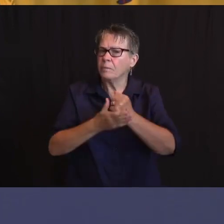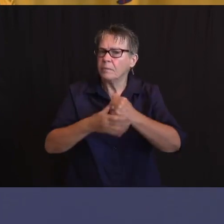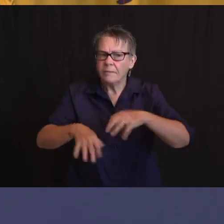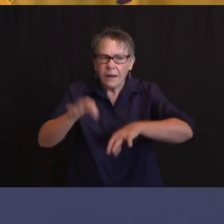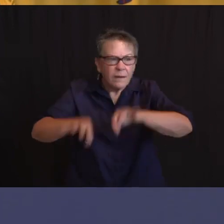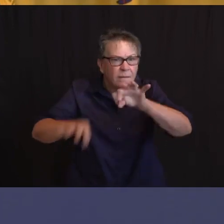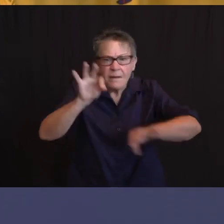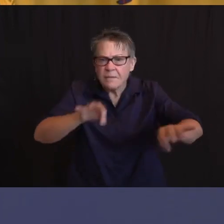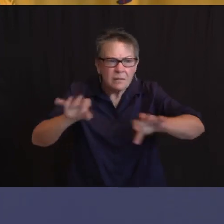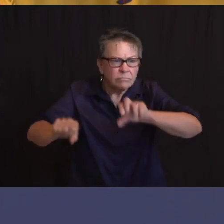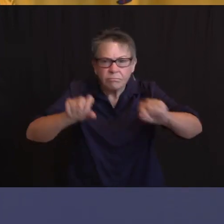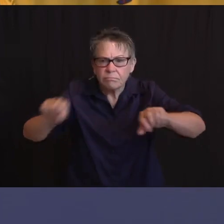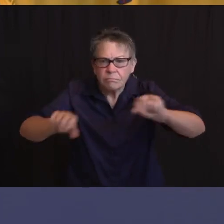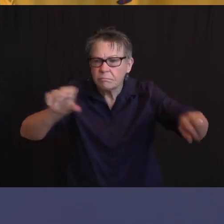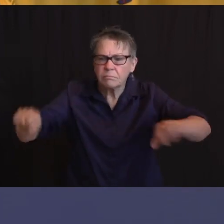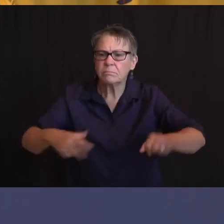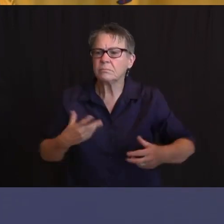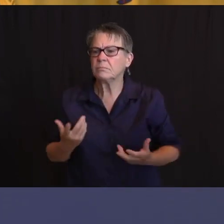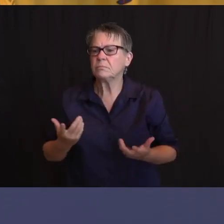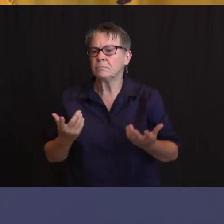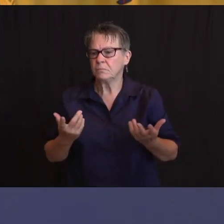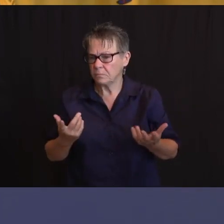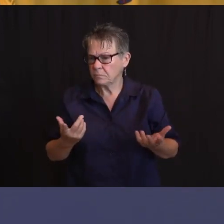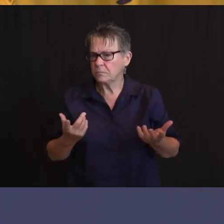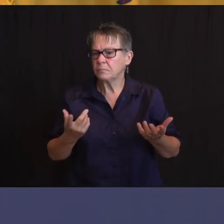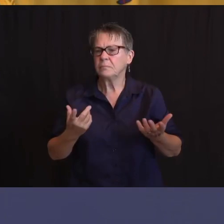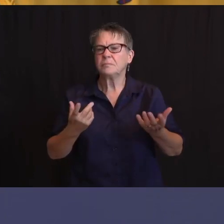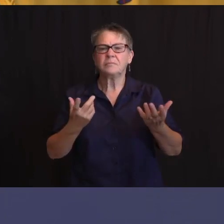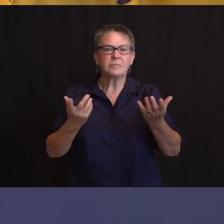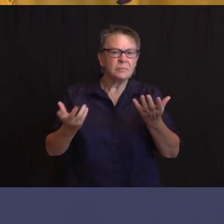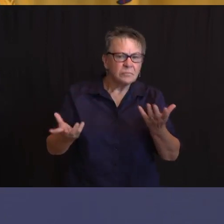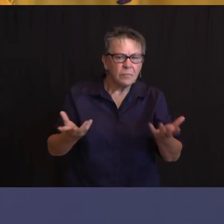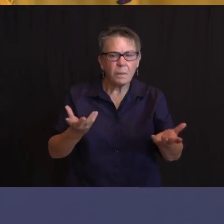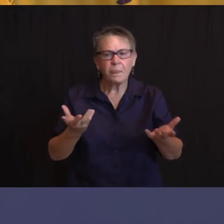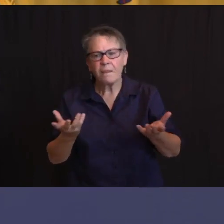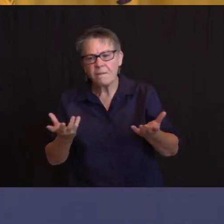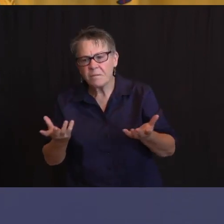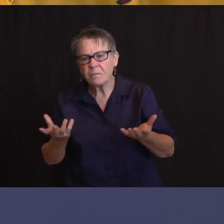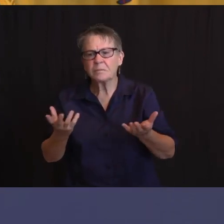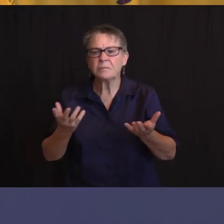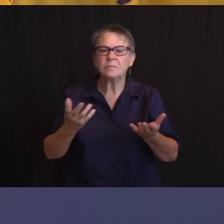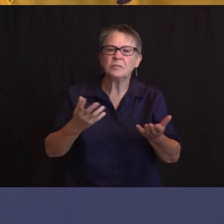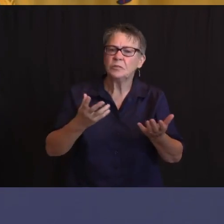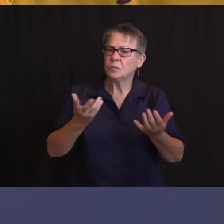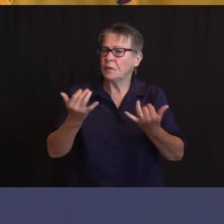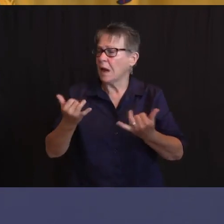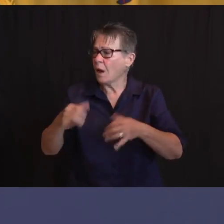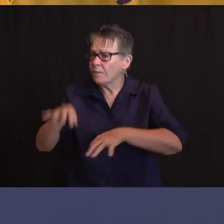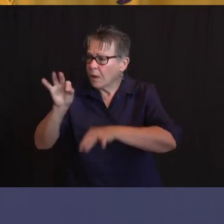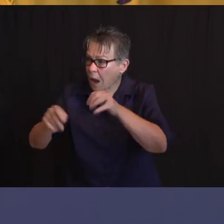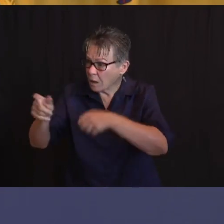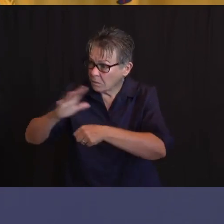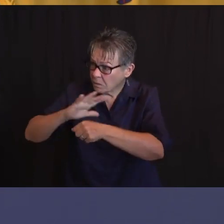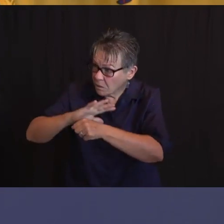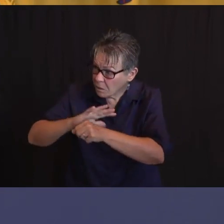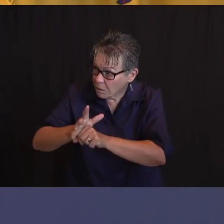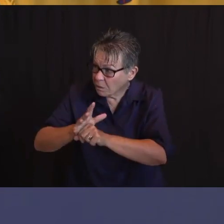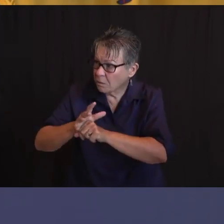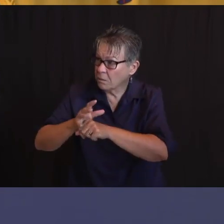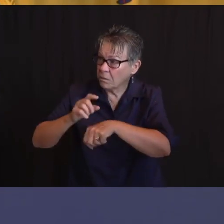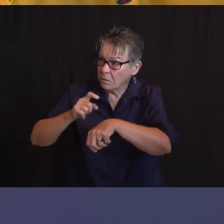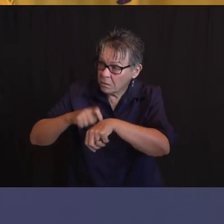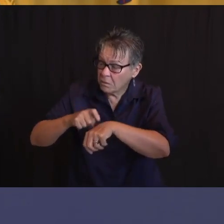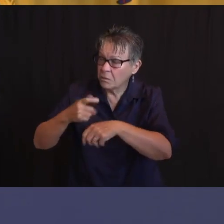math here, you could pretty much take the number of positives and multiply it by 50 in terms of the approximate number of